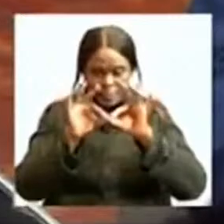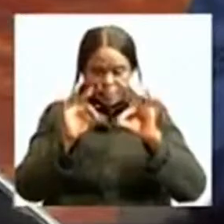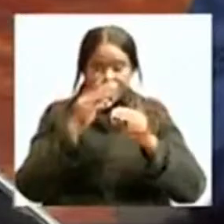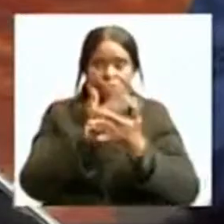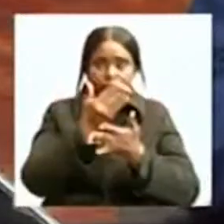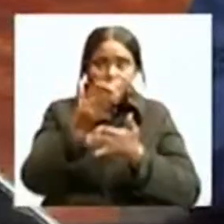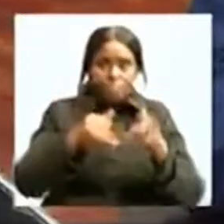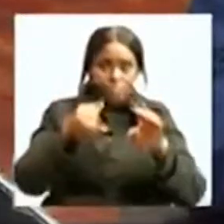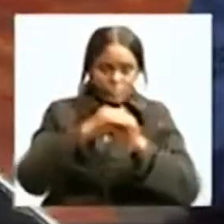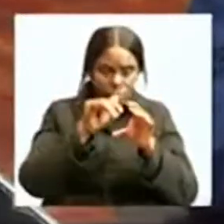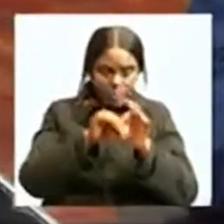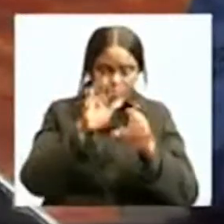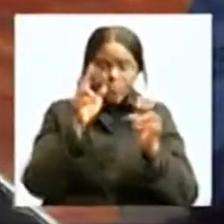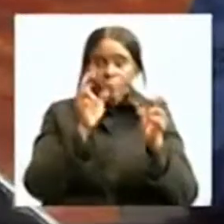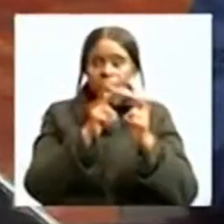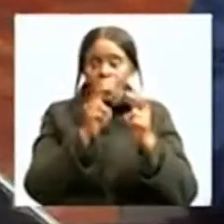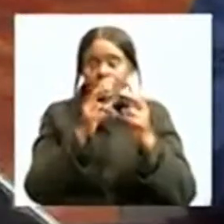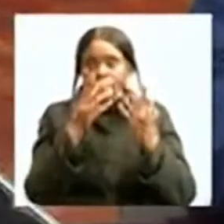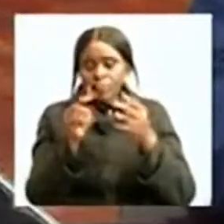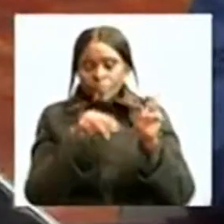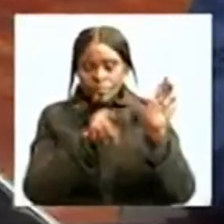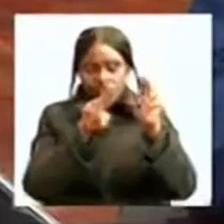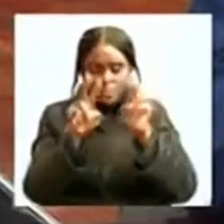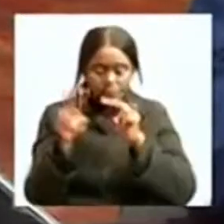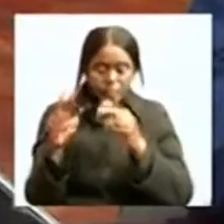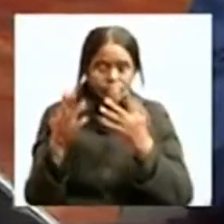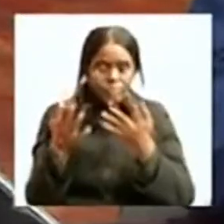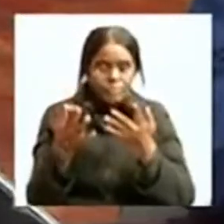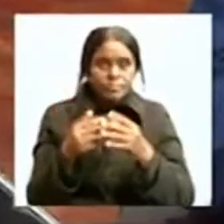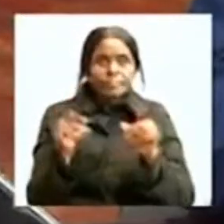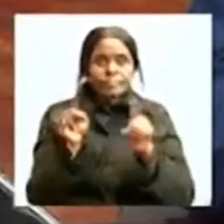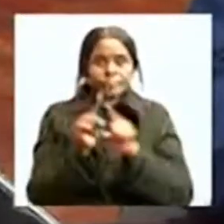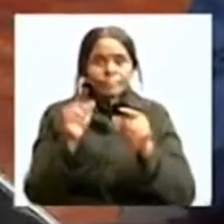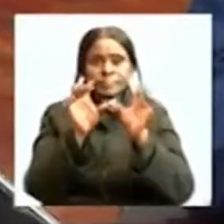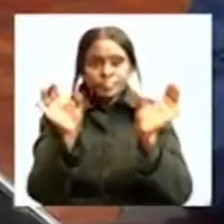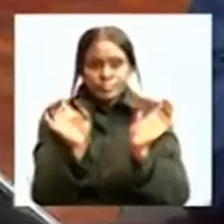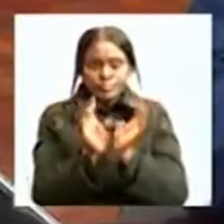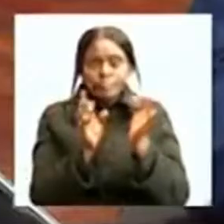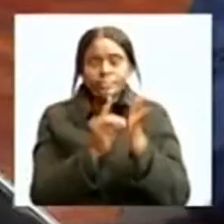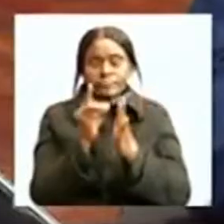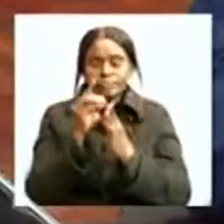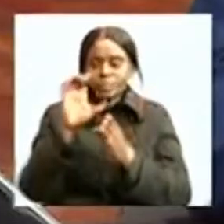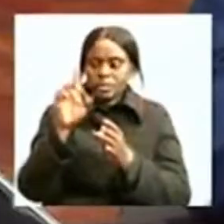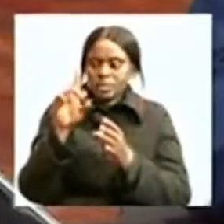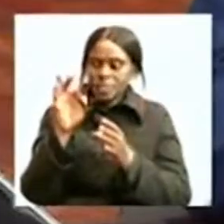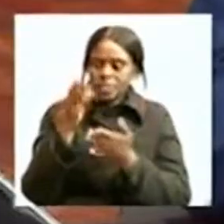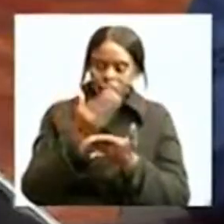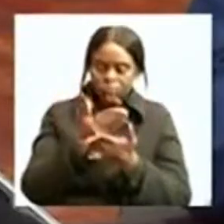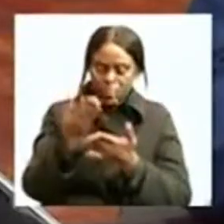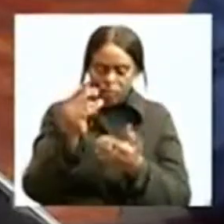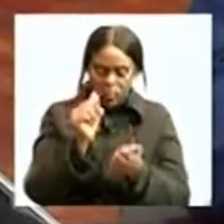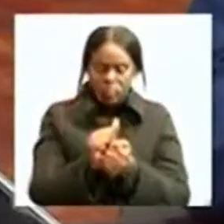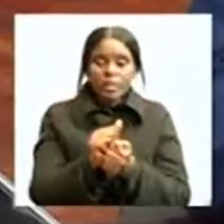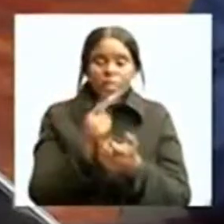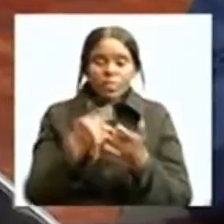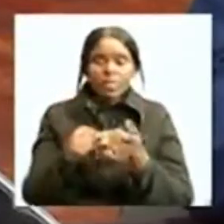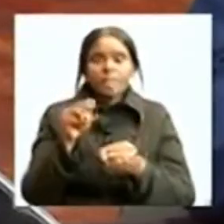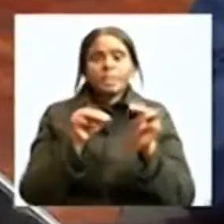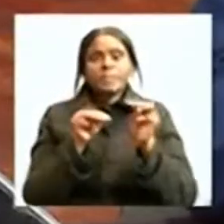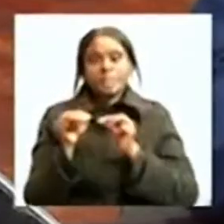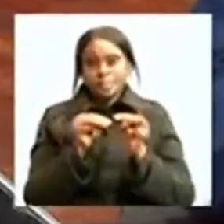procurement, including contract management, monitoring and evaluation, constituency development fund procurement, and